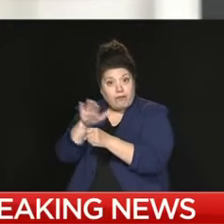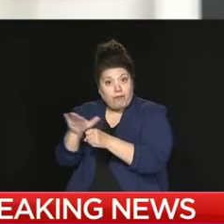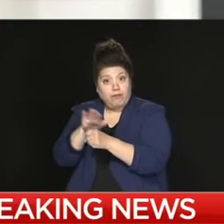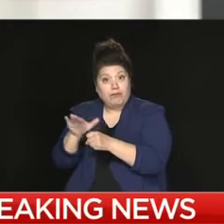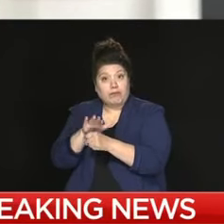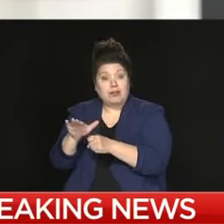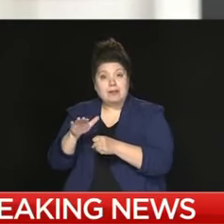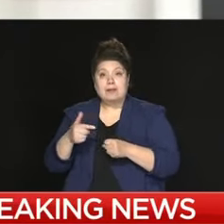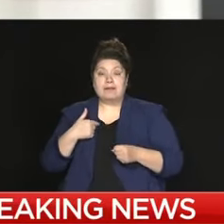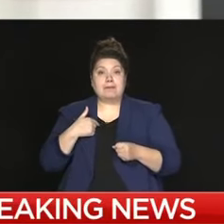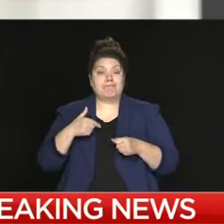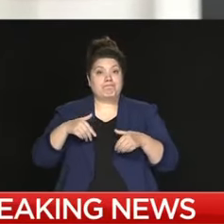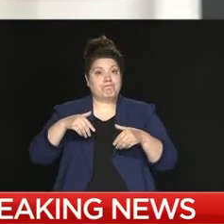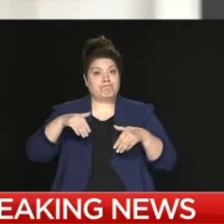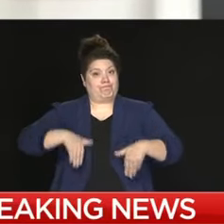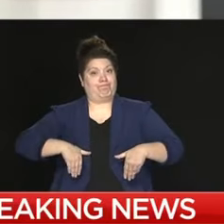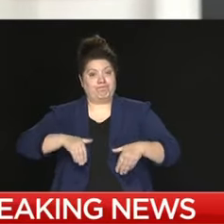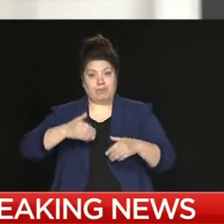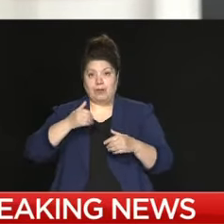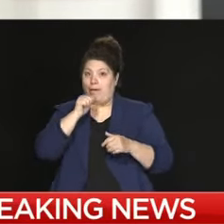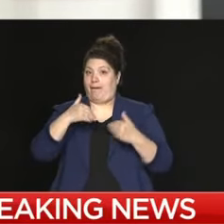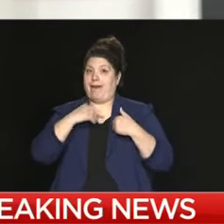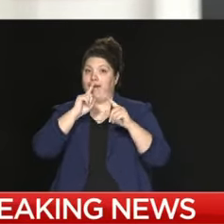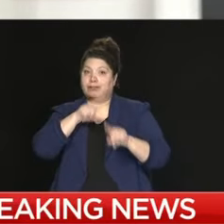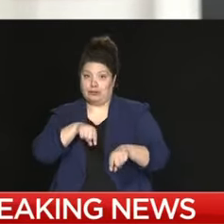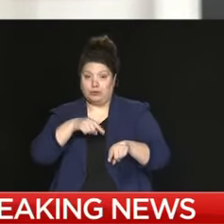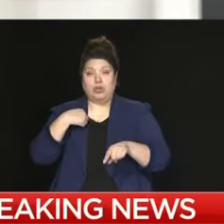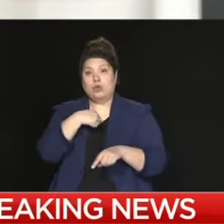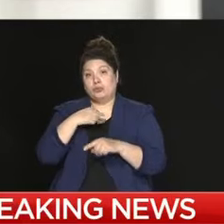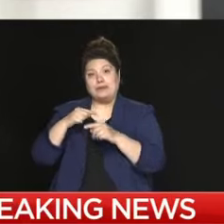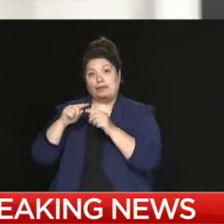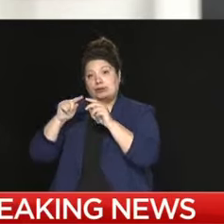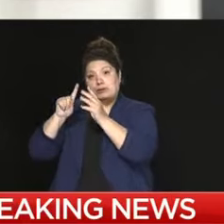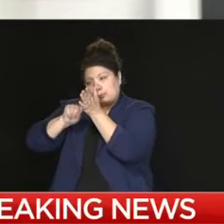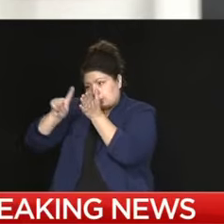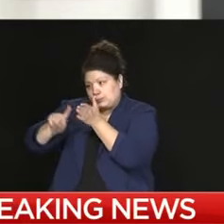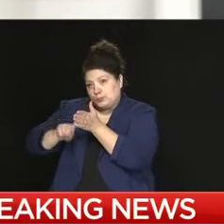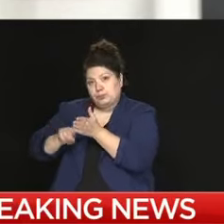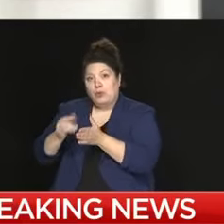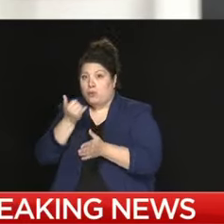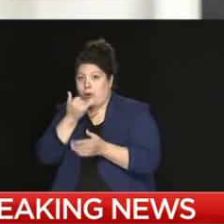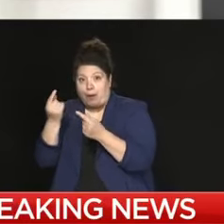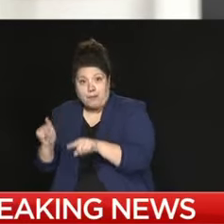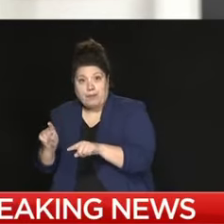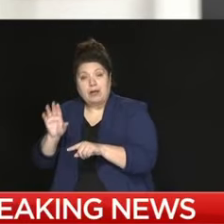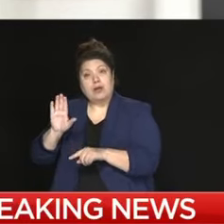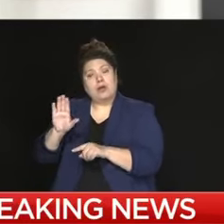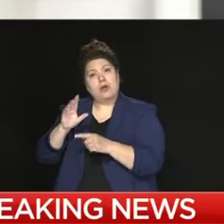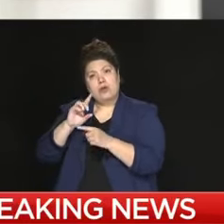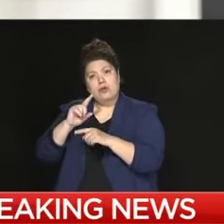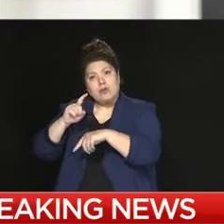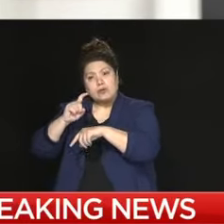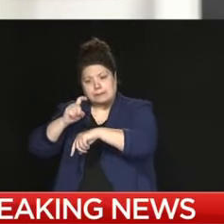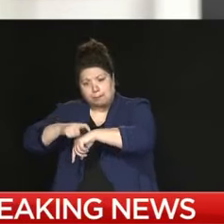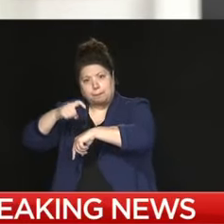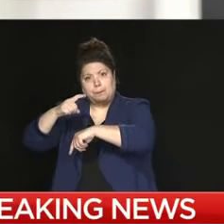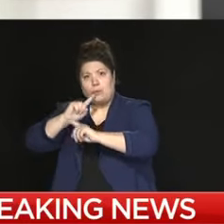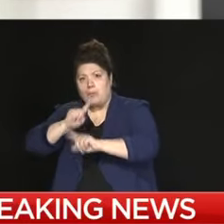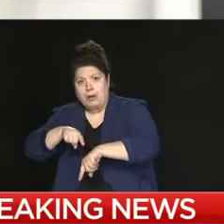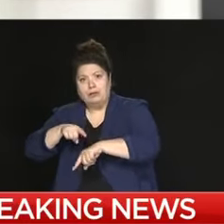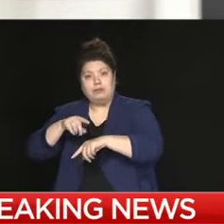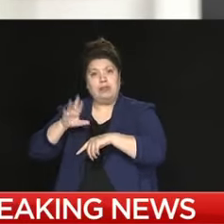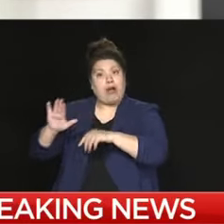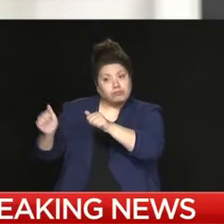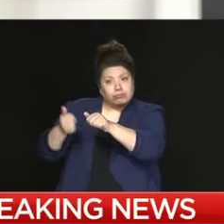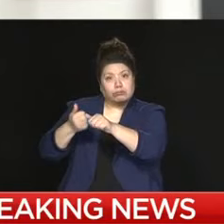have the answers to yet. We need to understand exactly what happened, understand how the response was, understand where the response could have